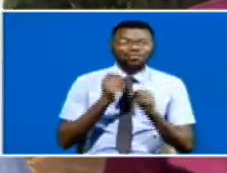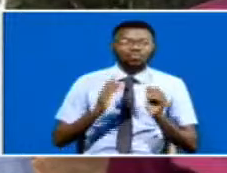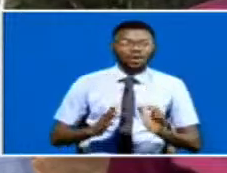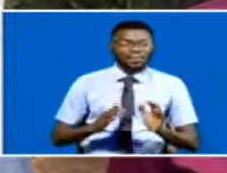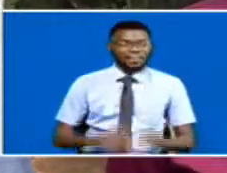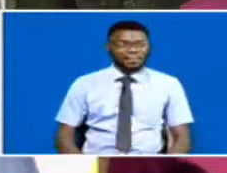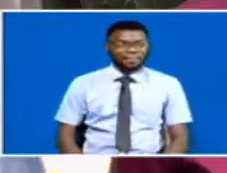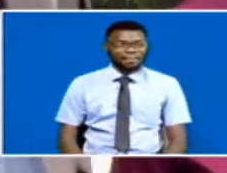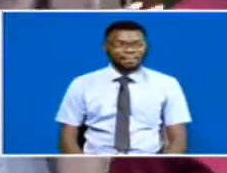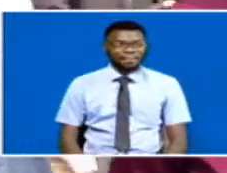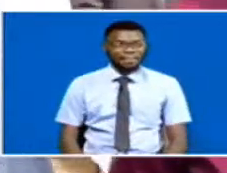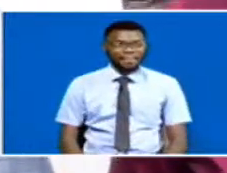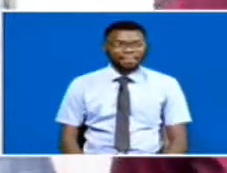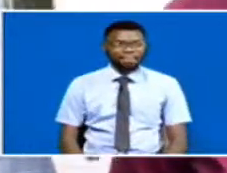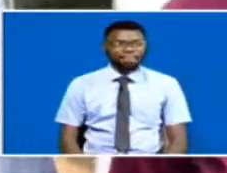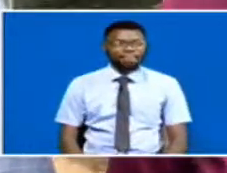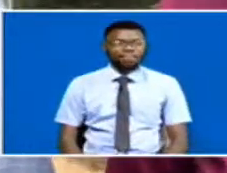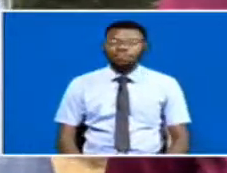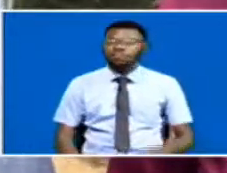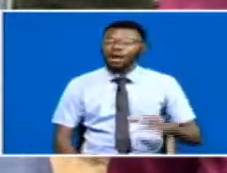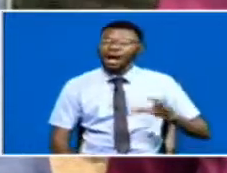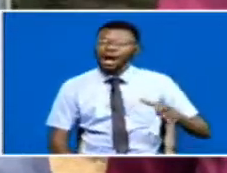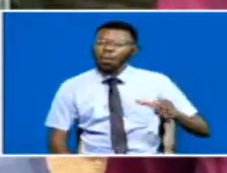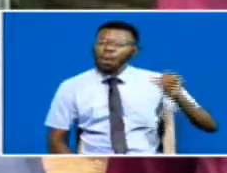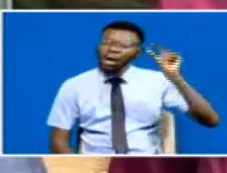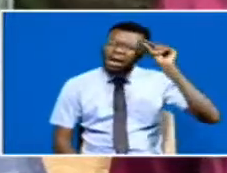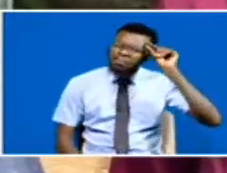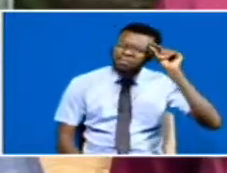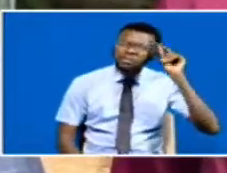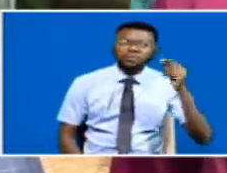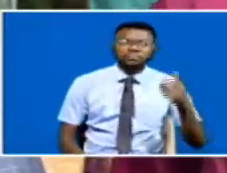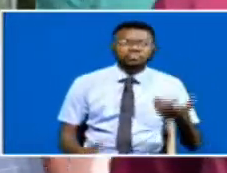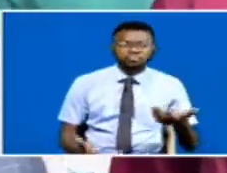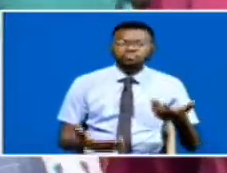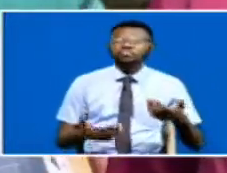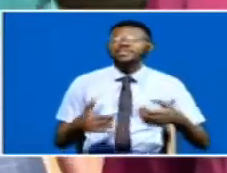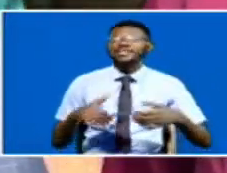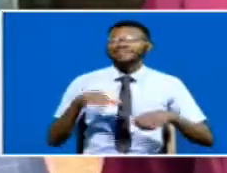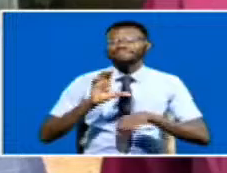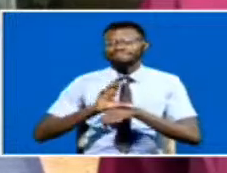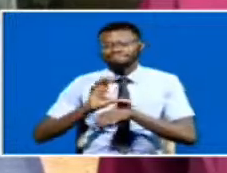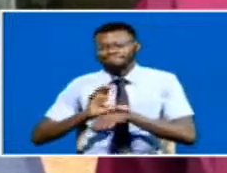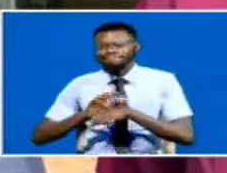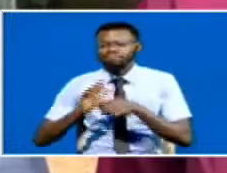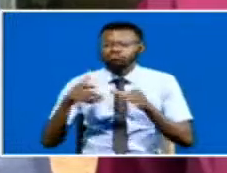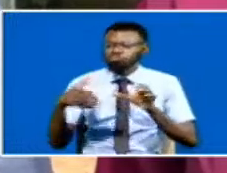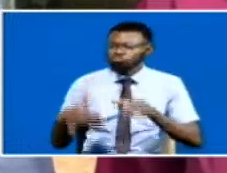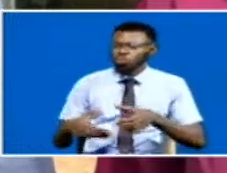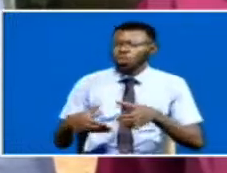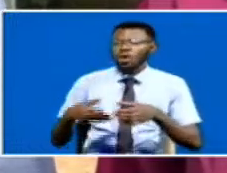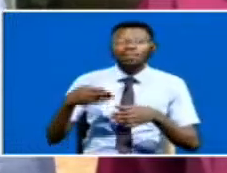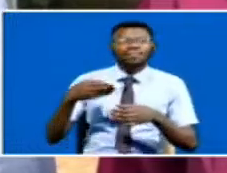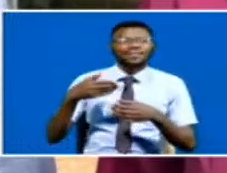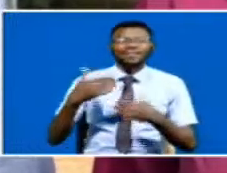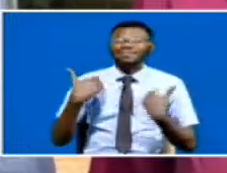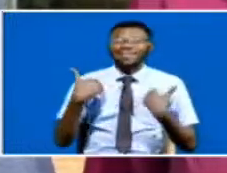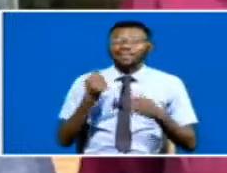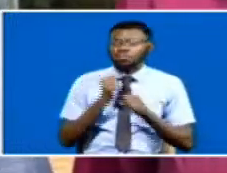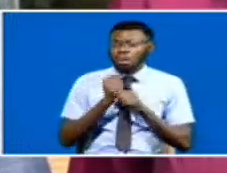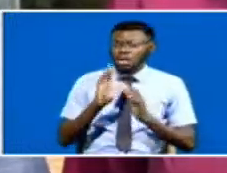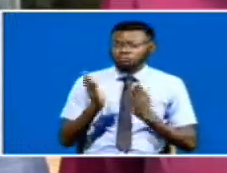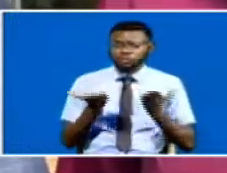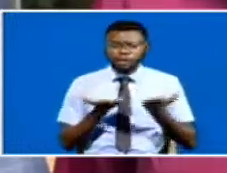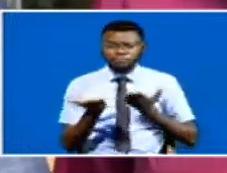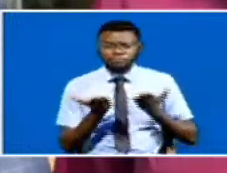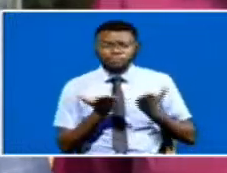they for the county government, be they for the faith-based organizations or private organizations, they offer a